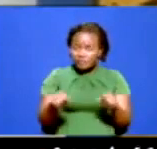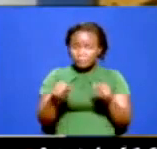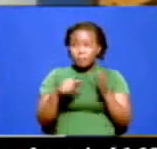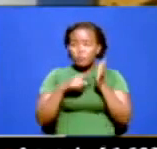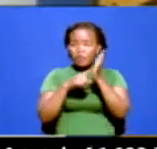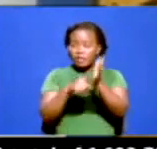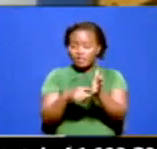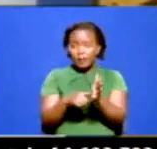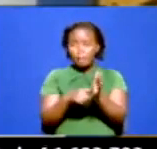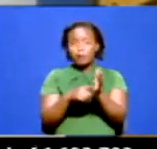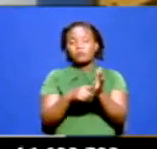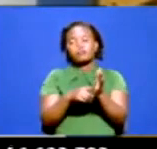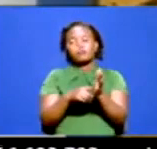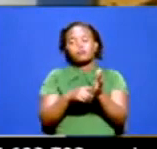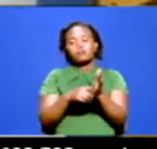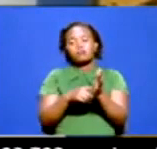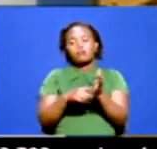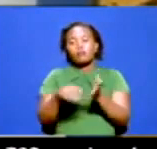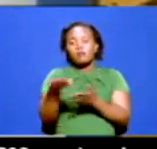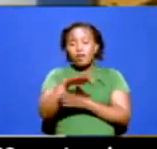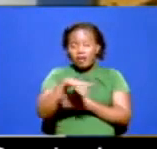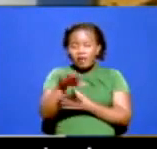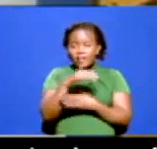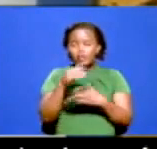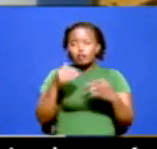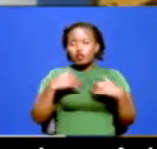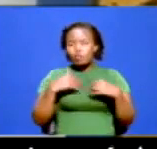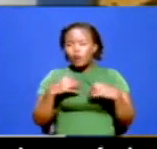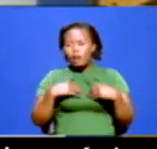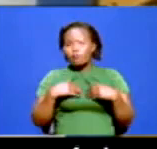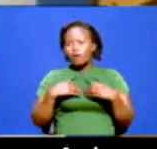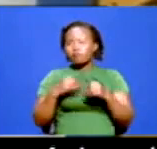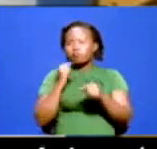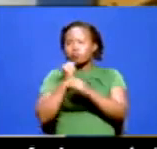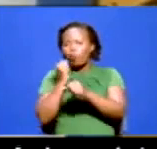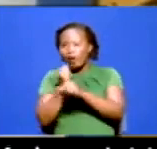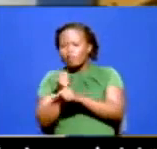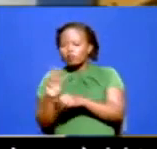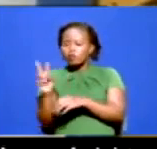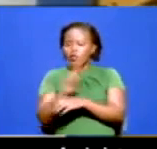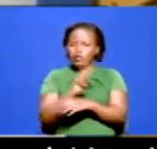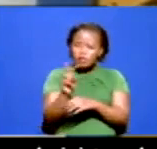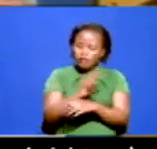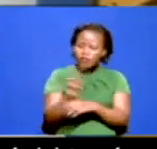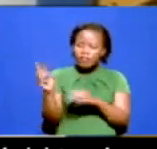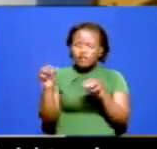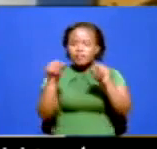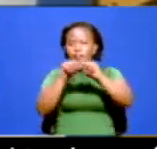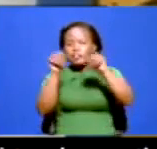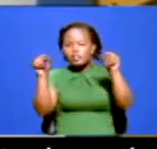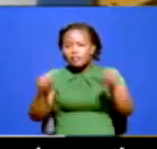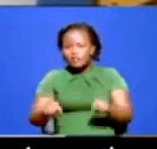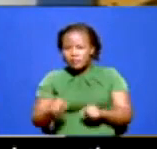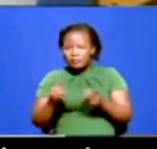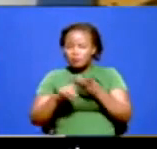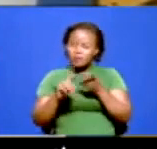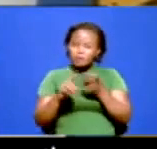of surveillance, operating surveillance systems, areas of information